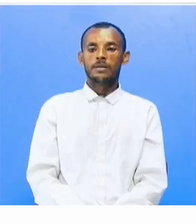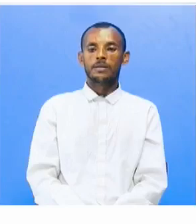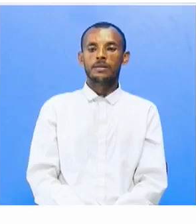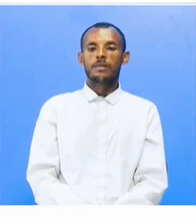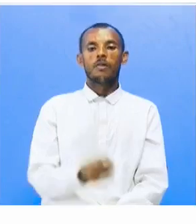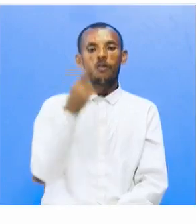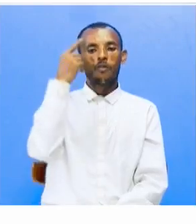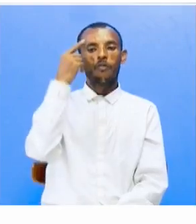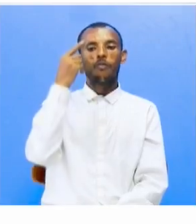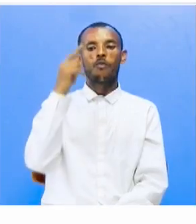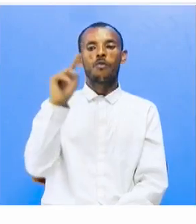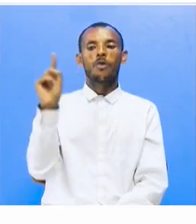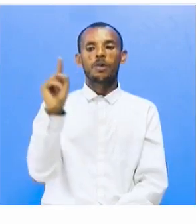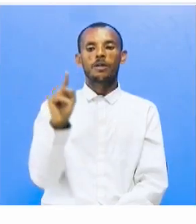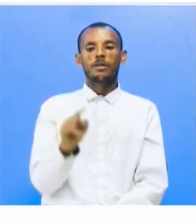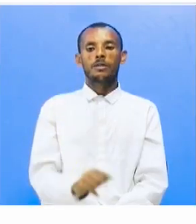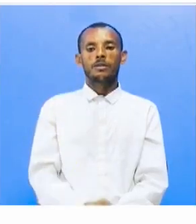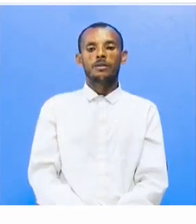for